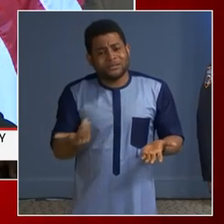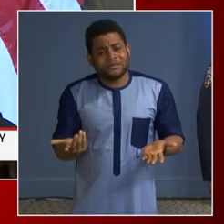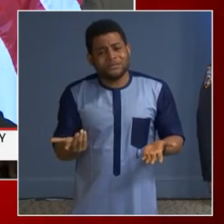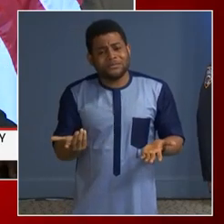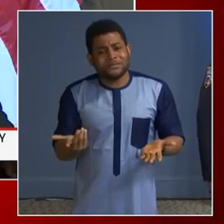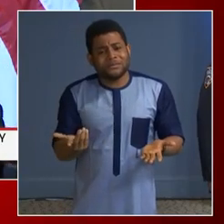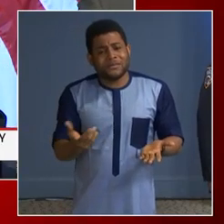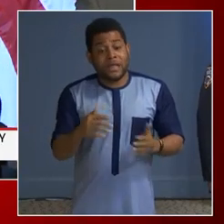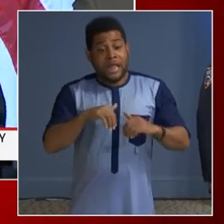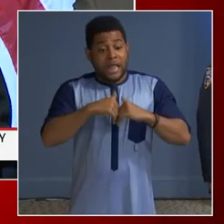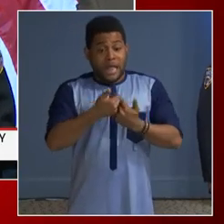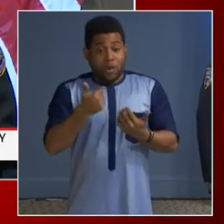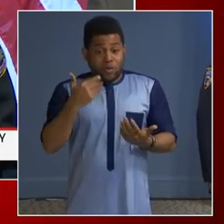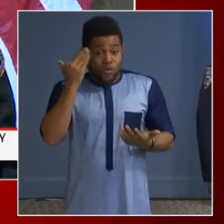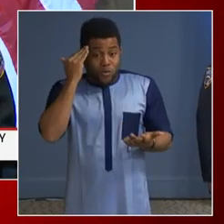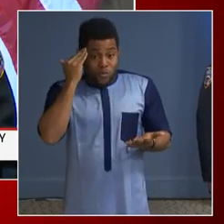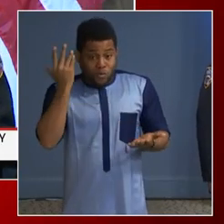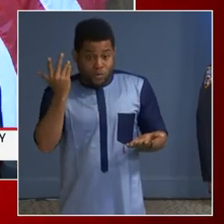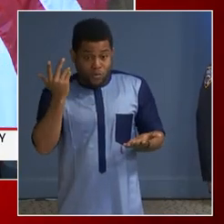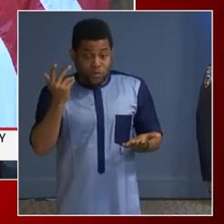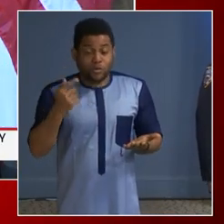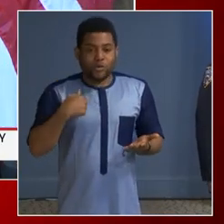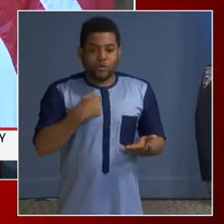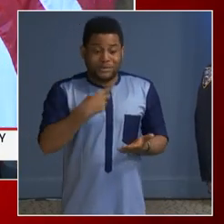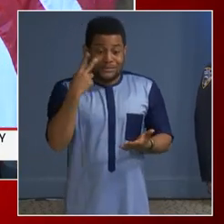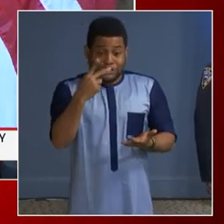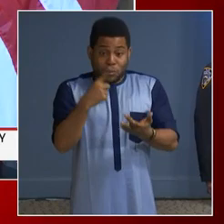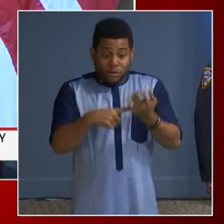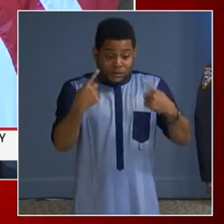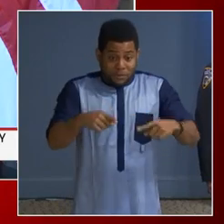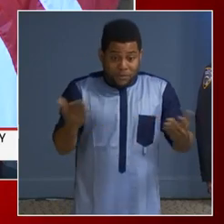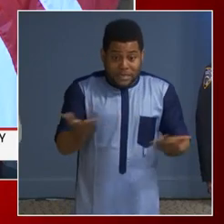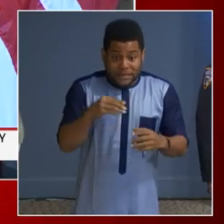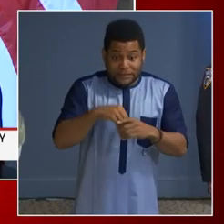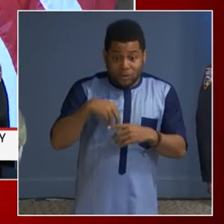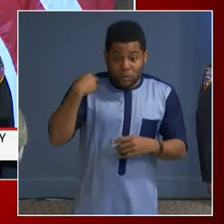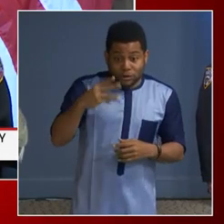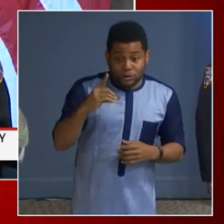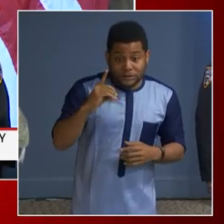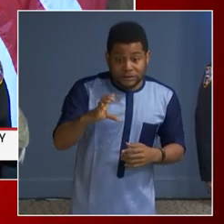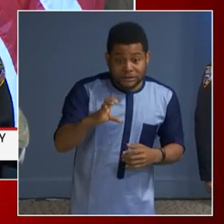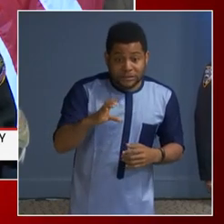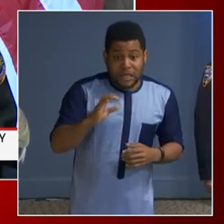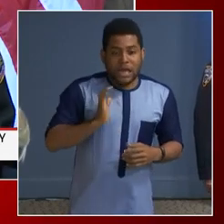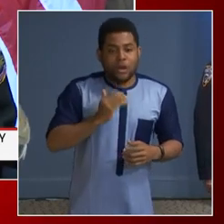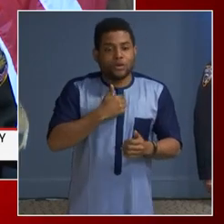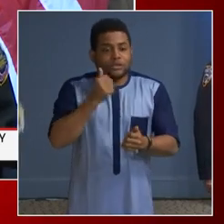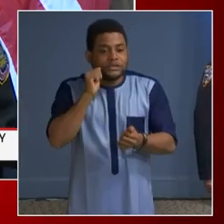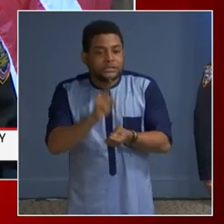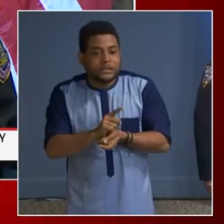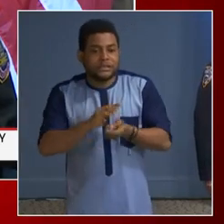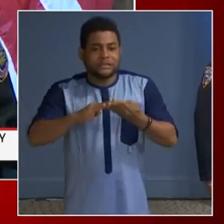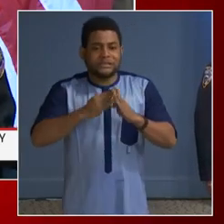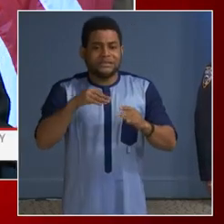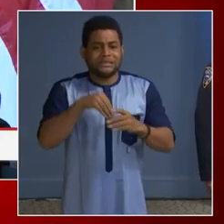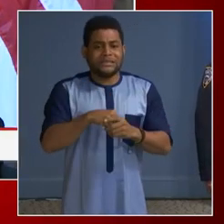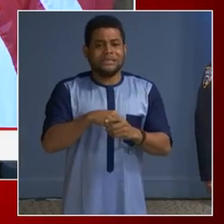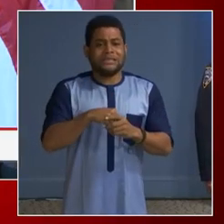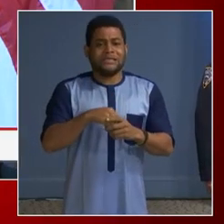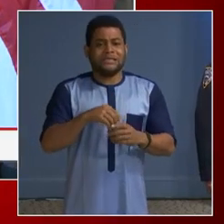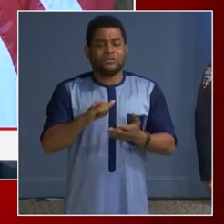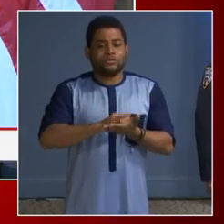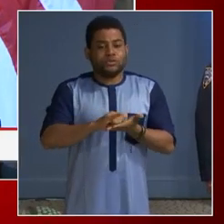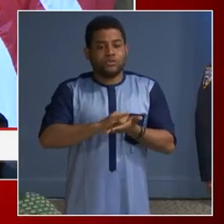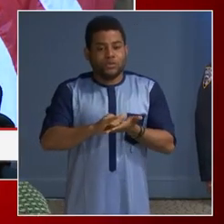that have occurred here in our nation's capital, as well as in our sister city in New York City. The attacks in